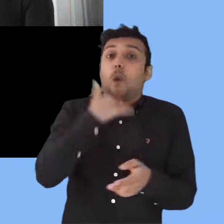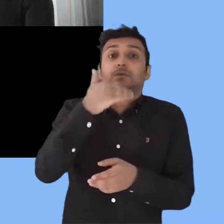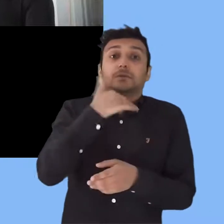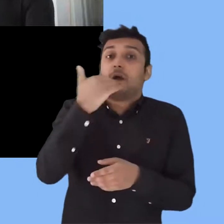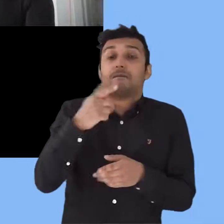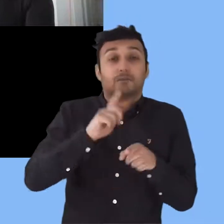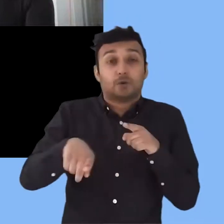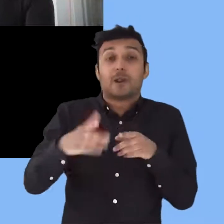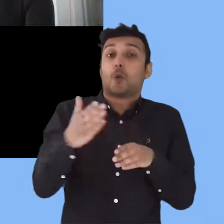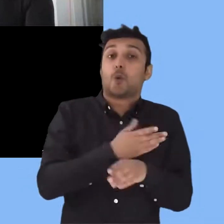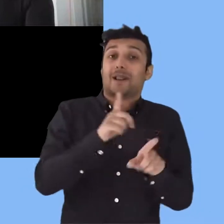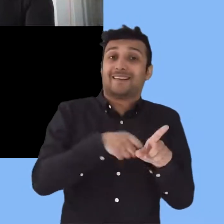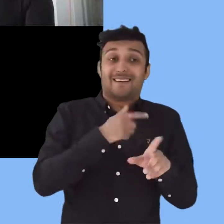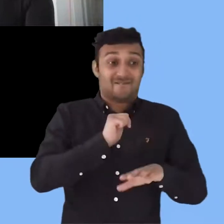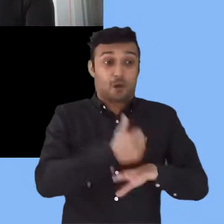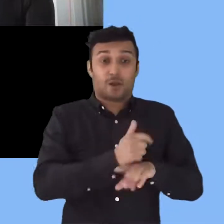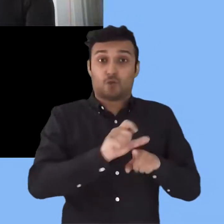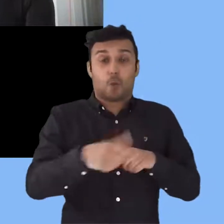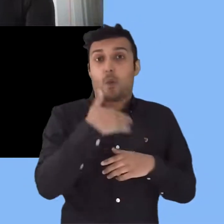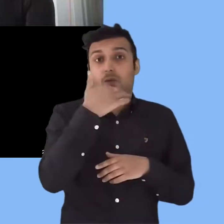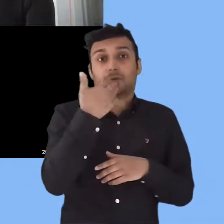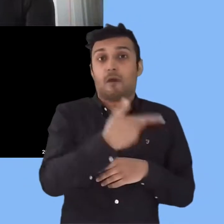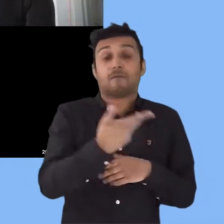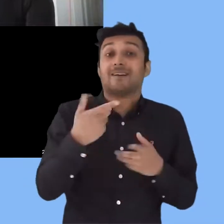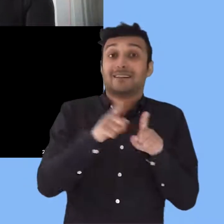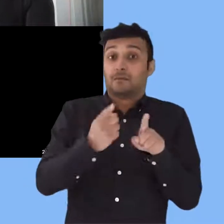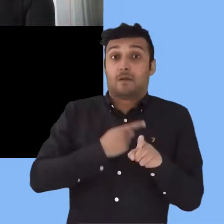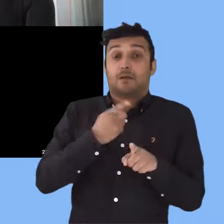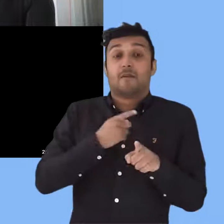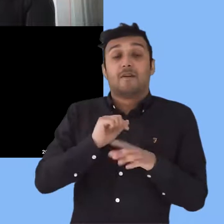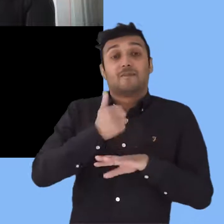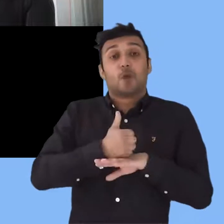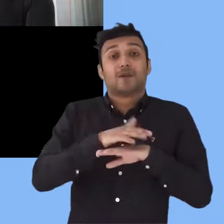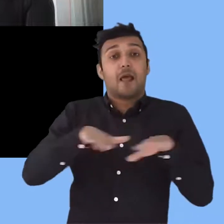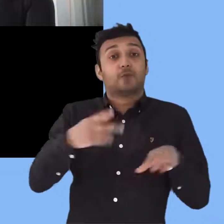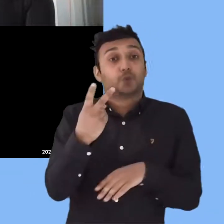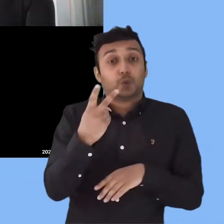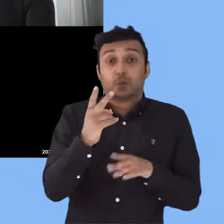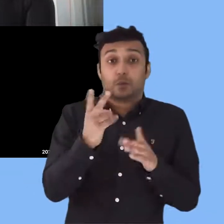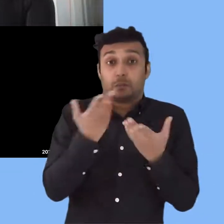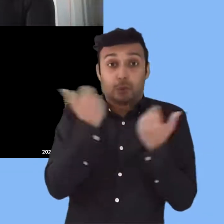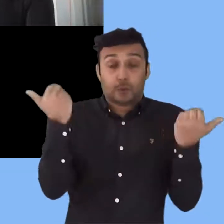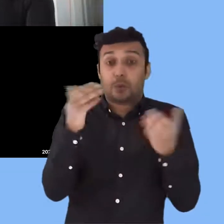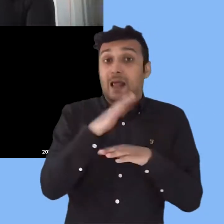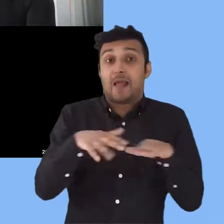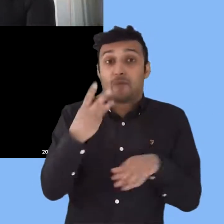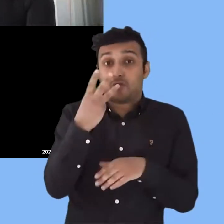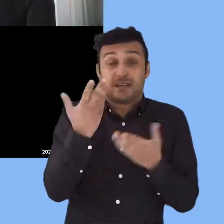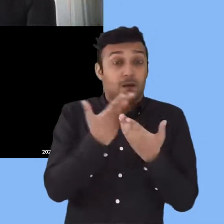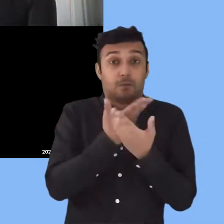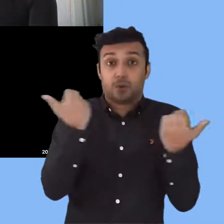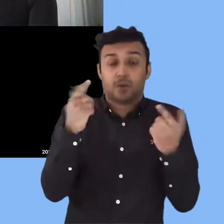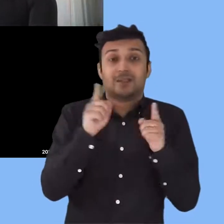far as I'm concerned. This isn't something that I was taught on my apprenticeship level 2, which should have been taught, nor my level 3, nor my foundation